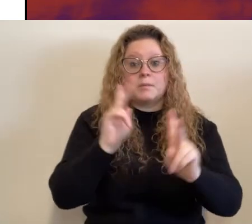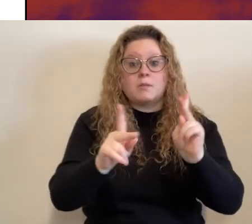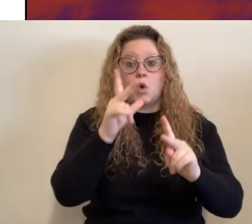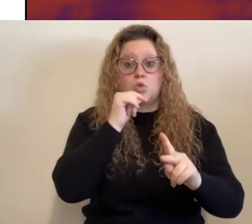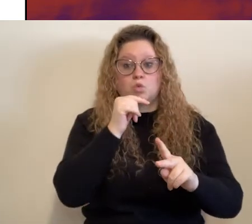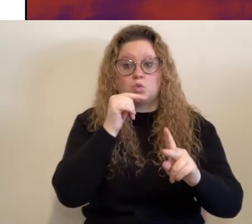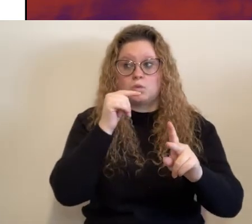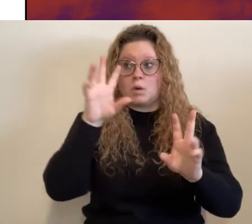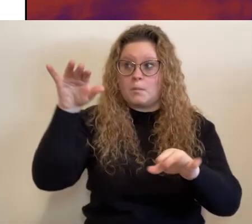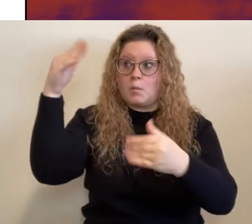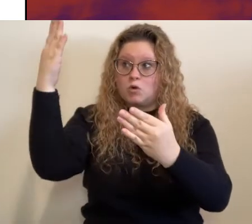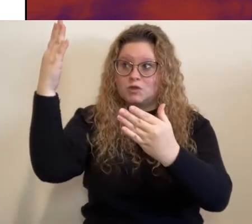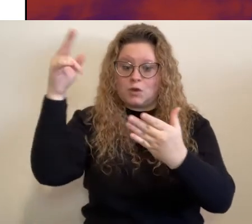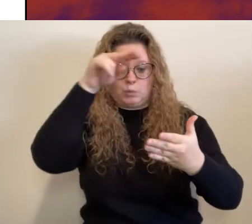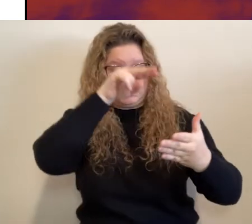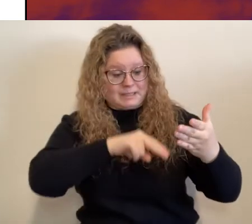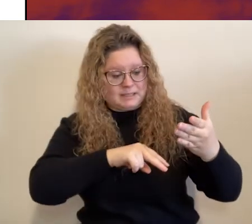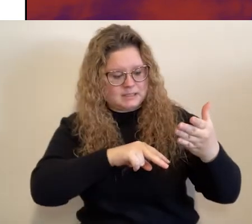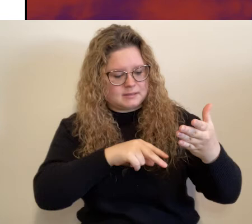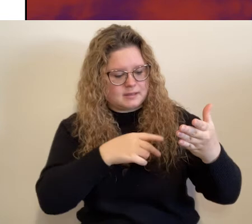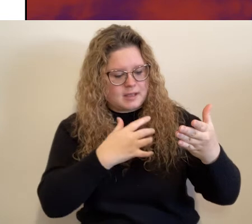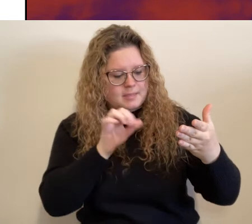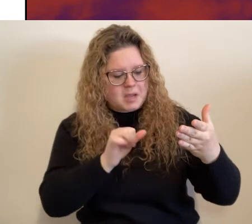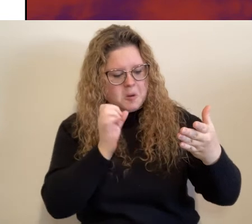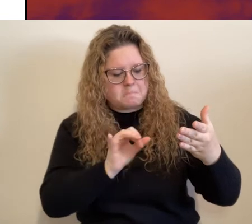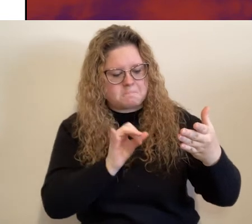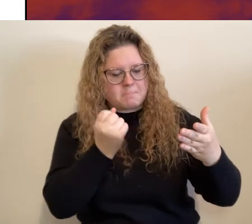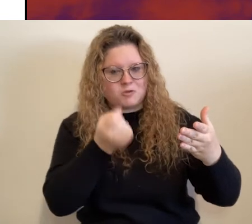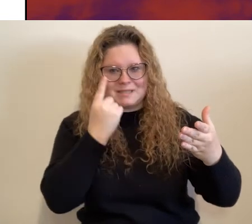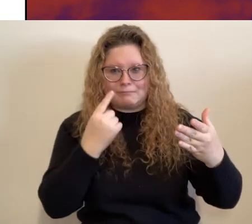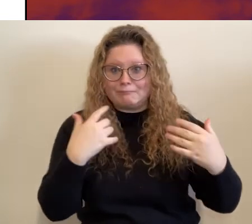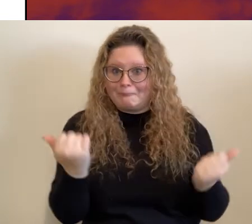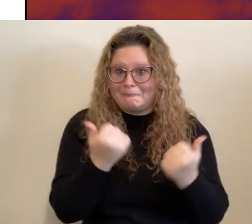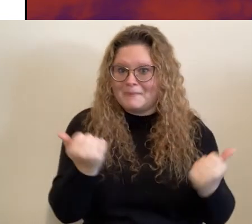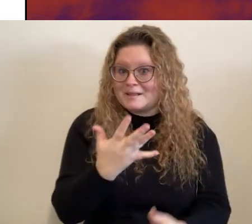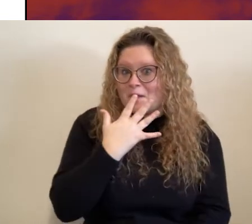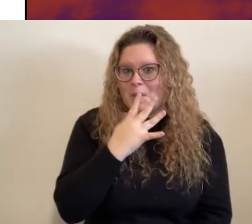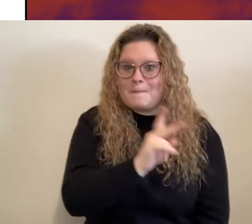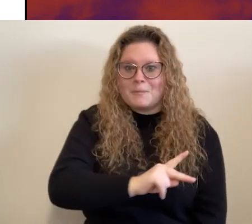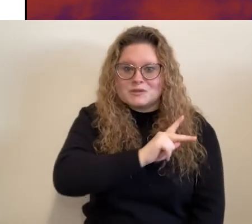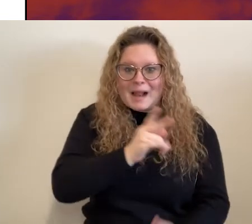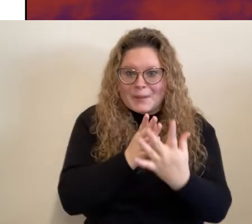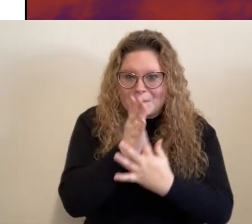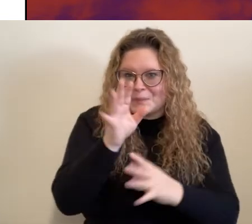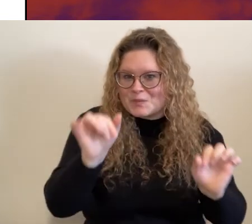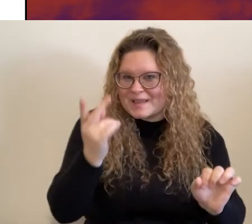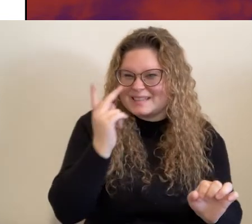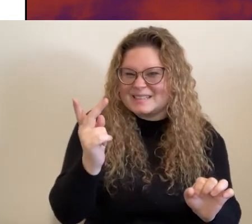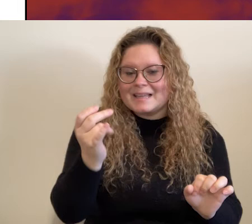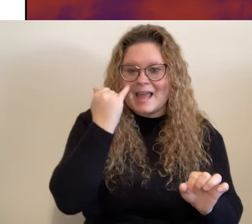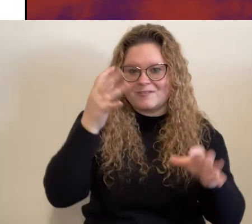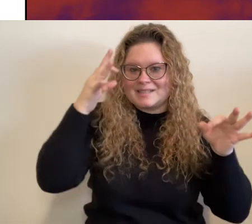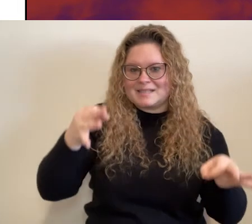has a really good understanding of like the amount of color and personality that they would be stepping into if they